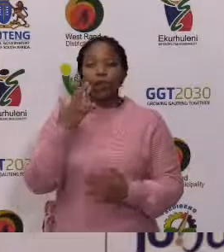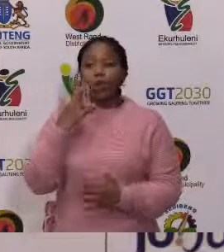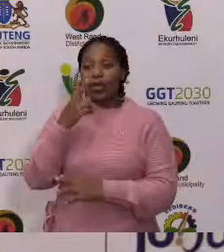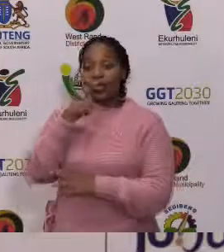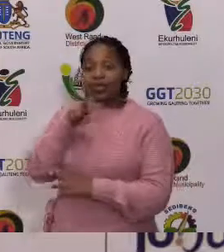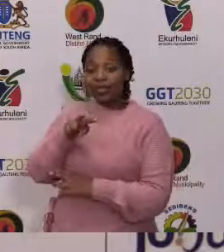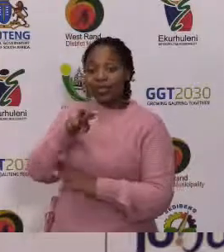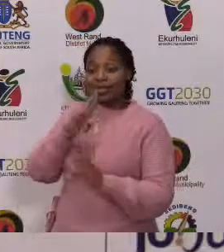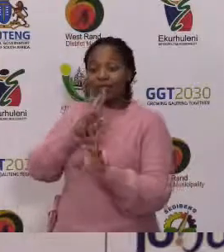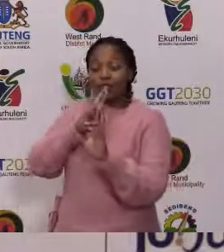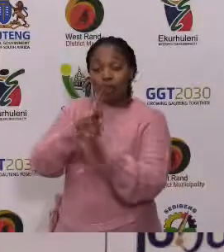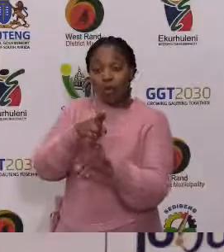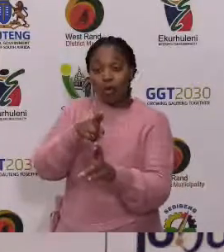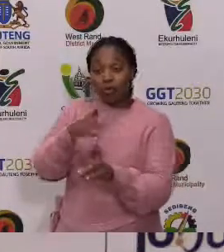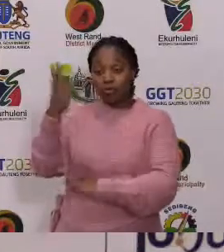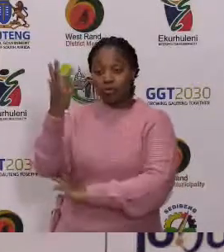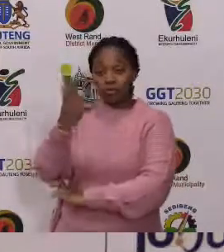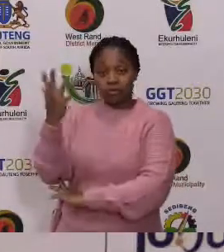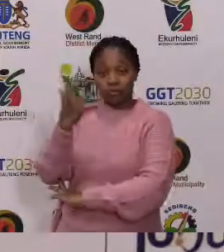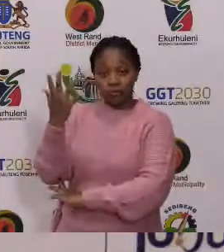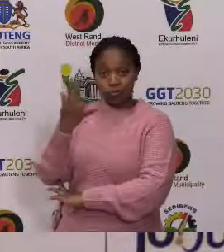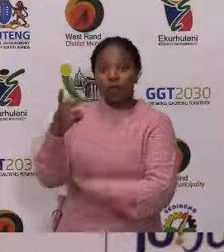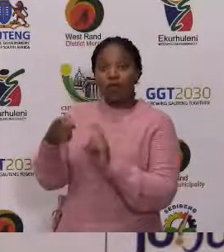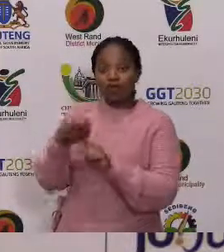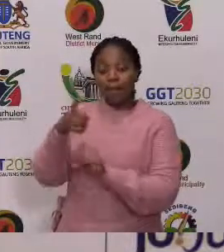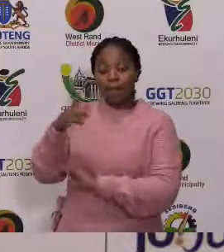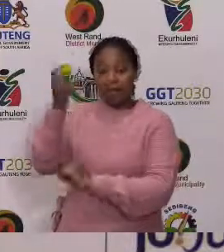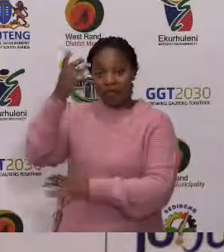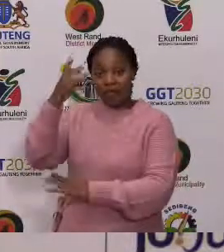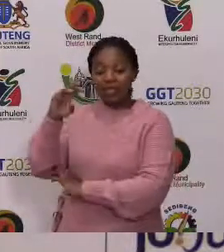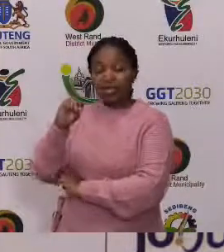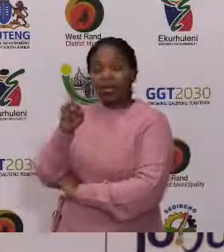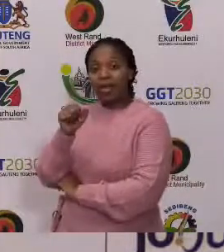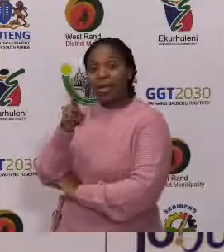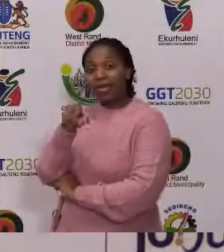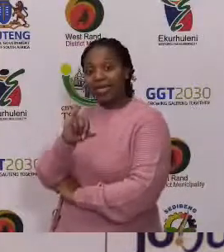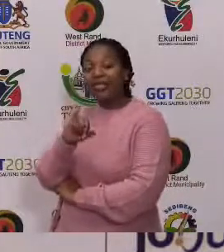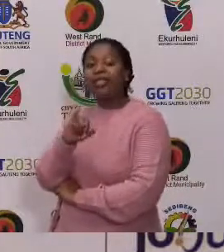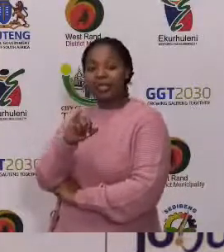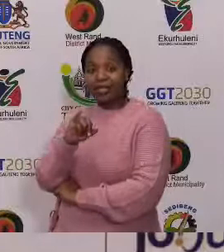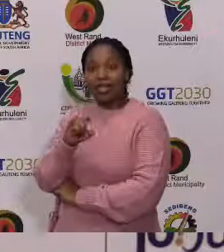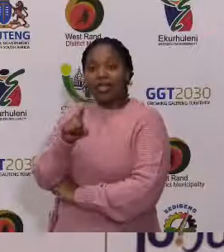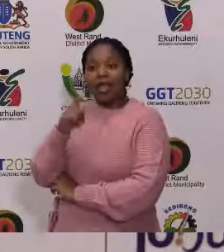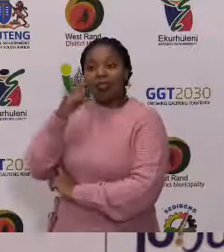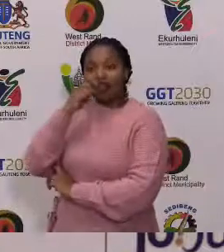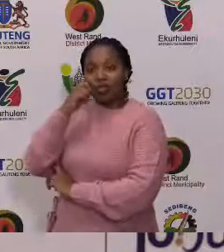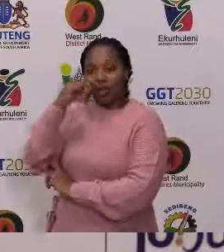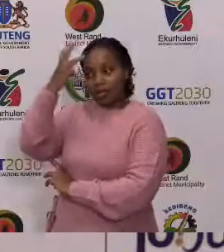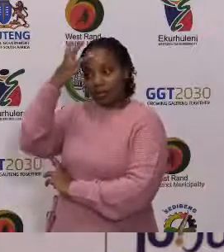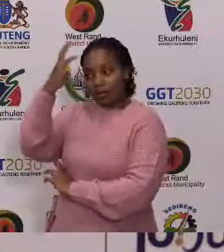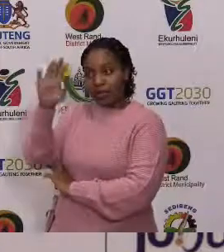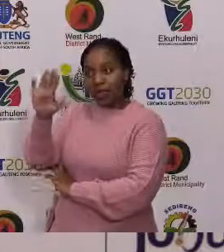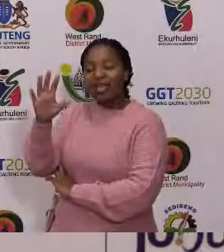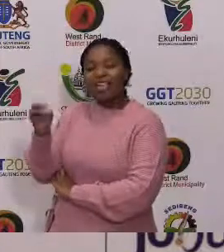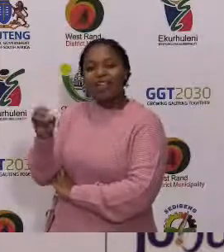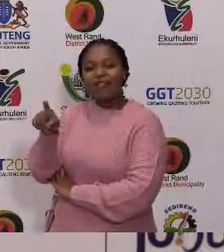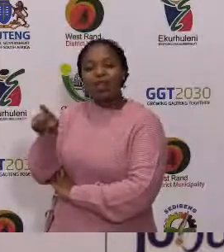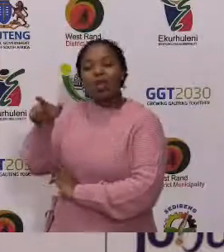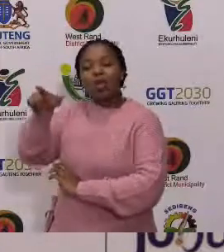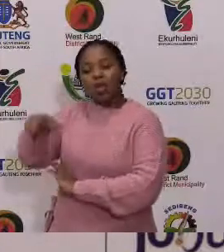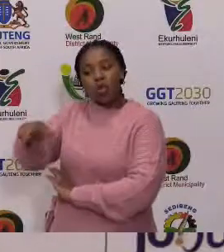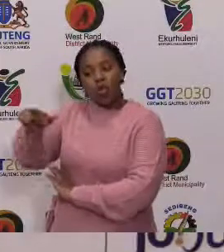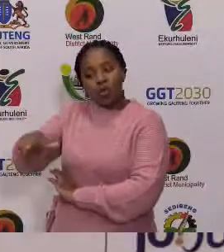that report presentation by Professor Madi that Tshwane has a much lower infection